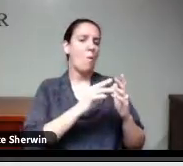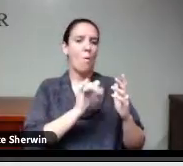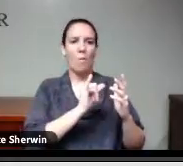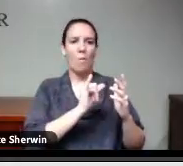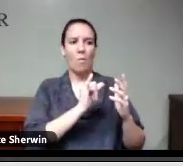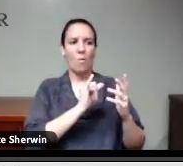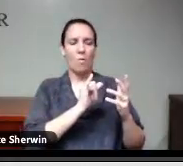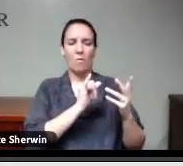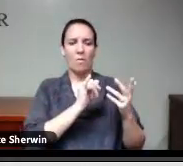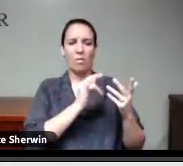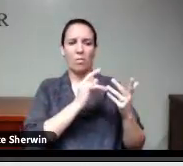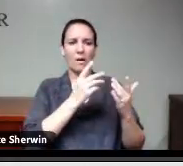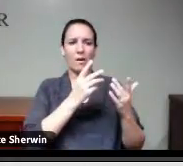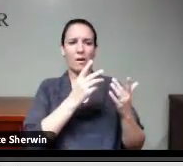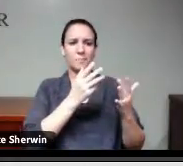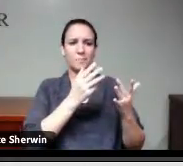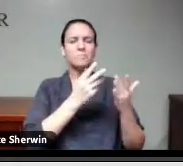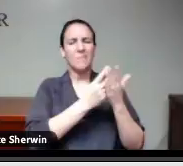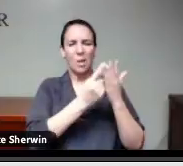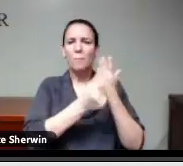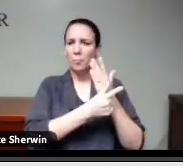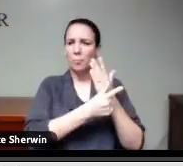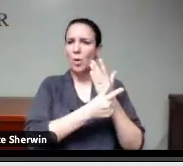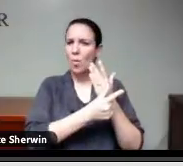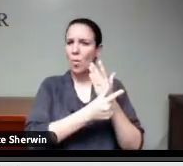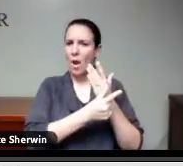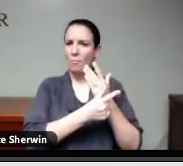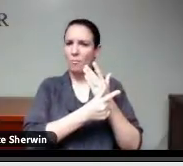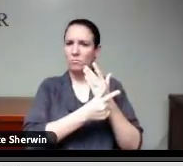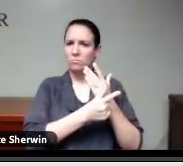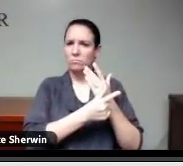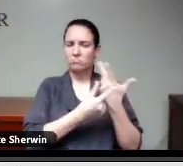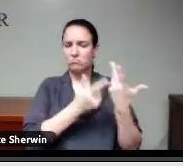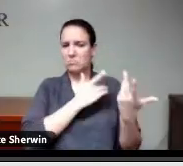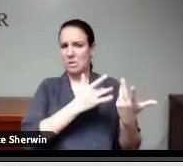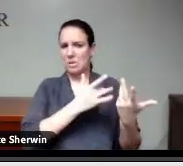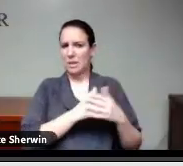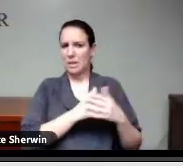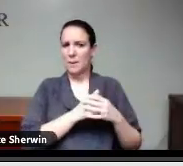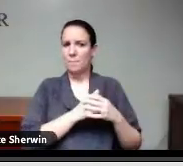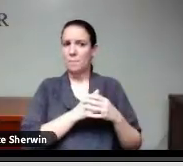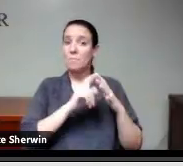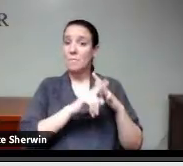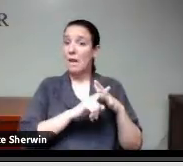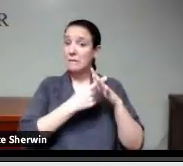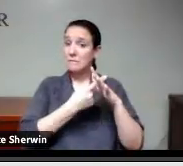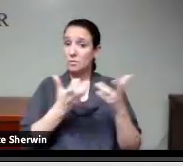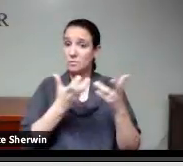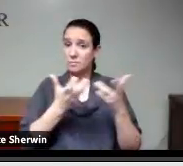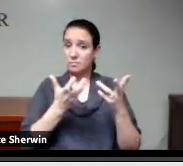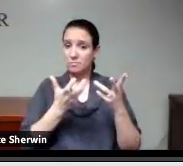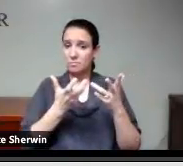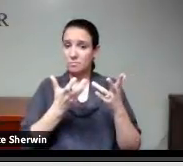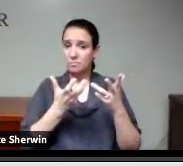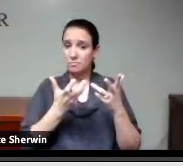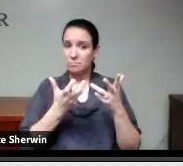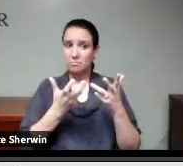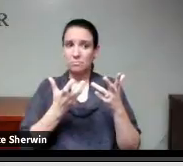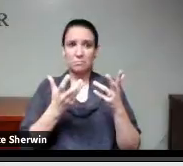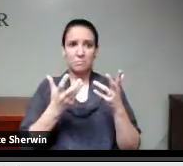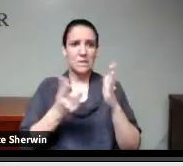or some kind of a program, something that has a container around it. And usually that starts by having some kind of a mess, something